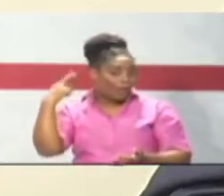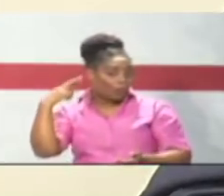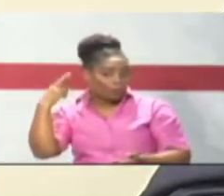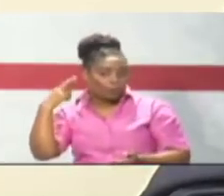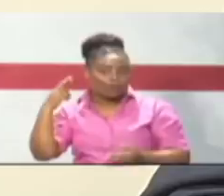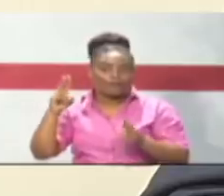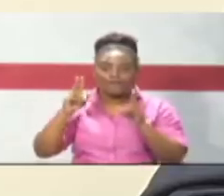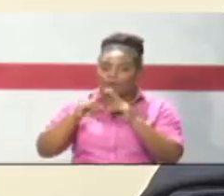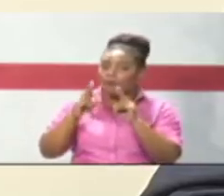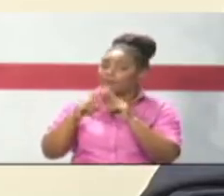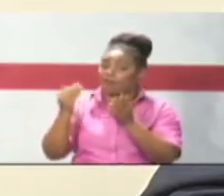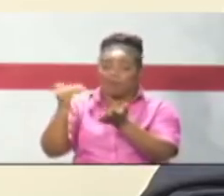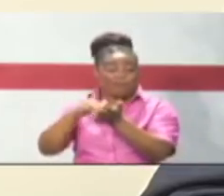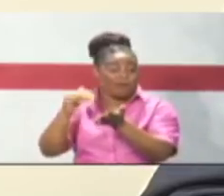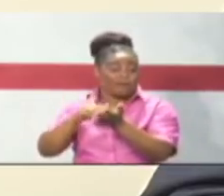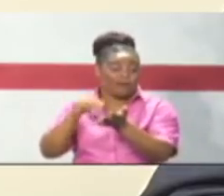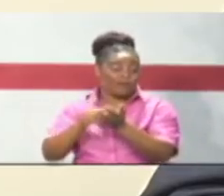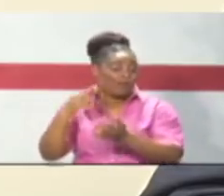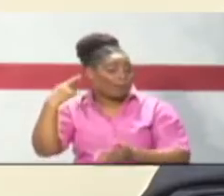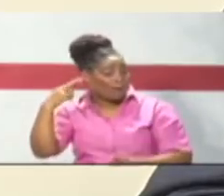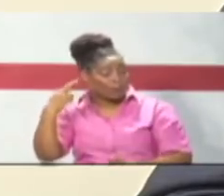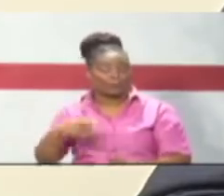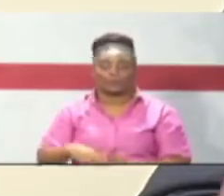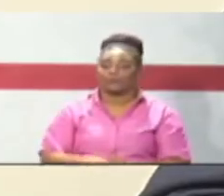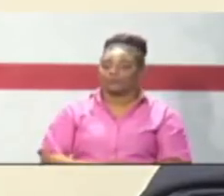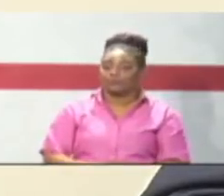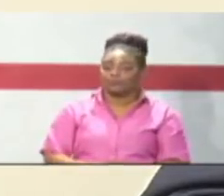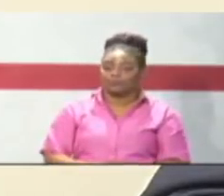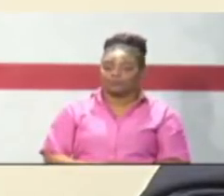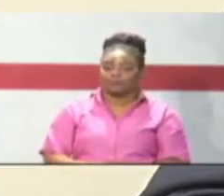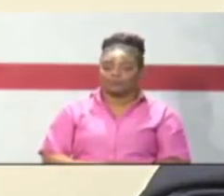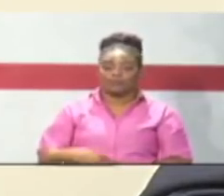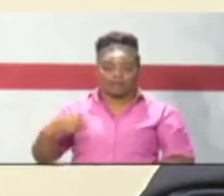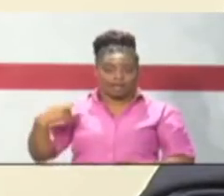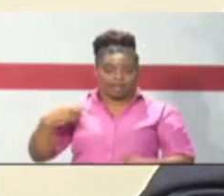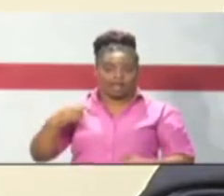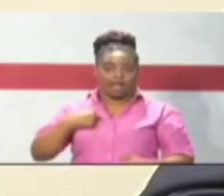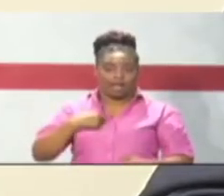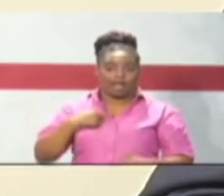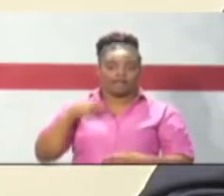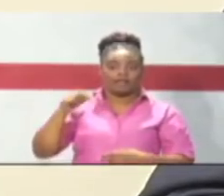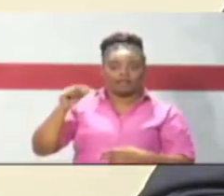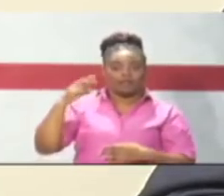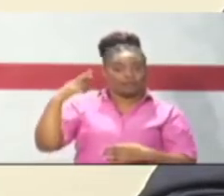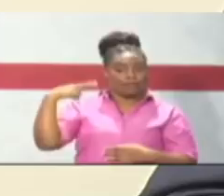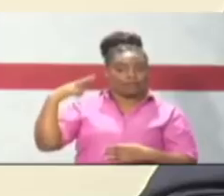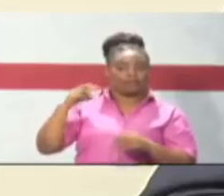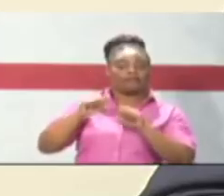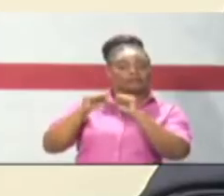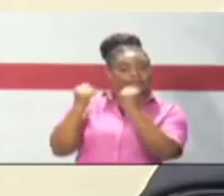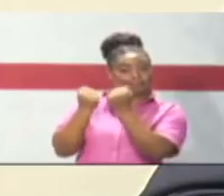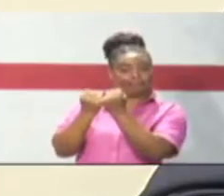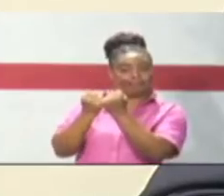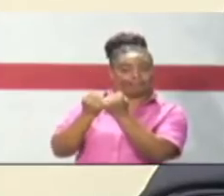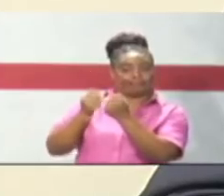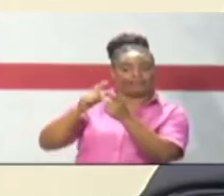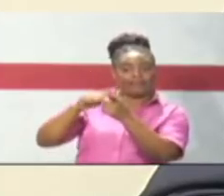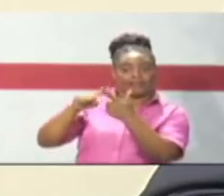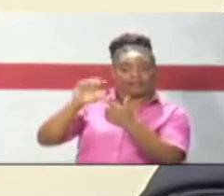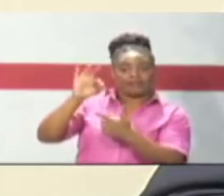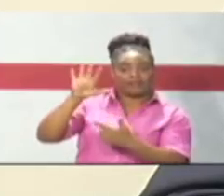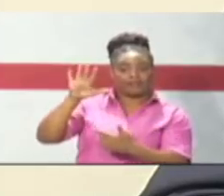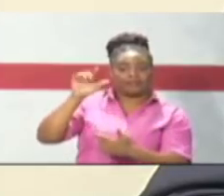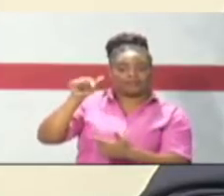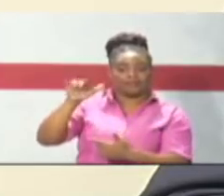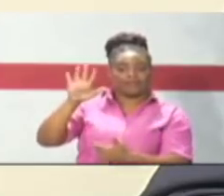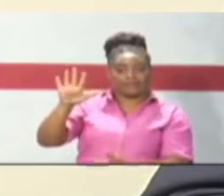proven to be very effective. I myself was on Akashvani this morning. I was on 95.5 drive time yesterday. I